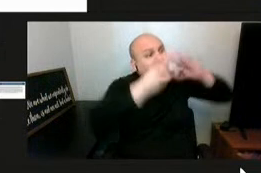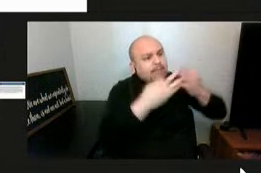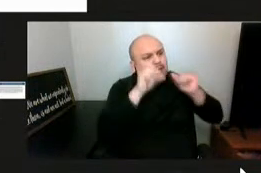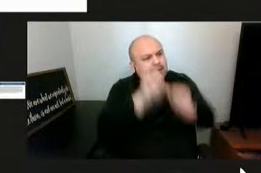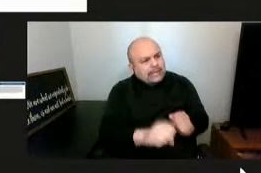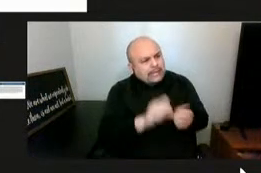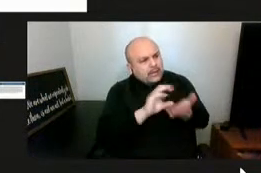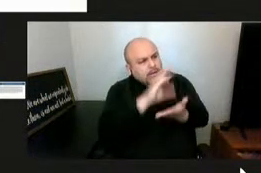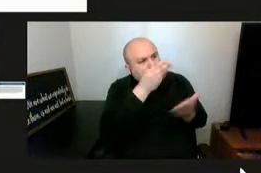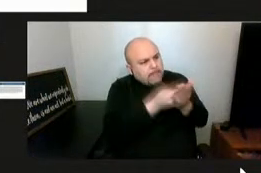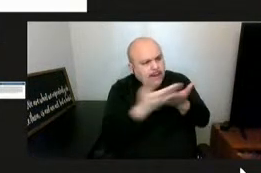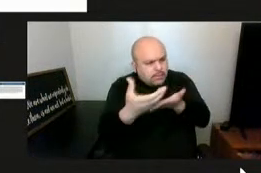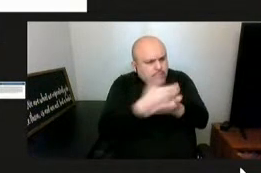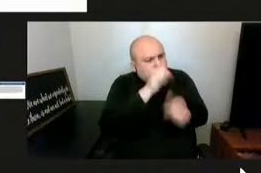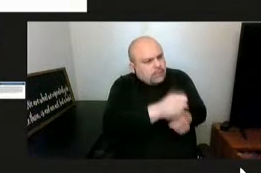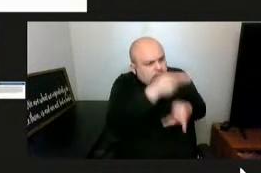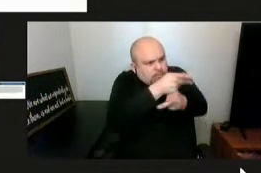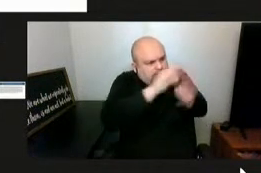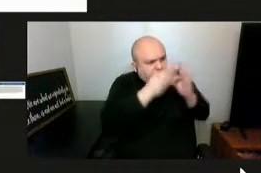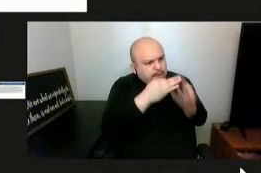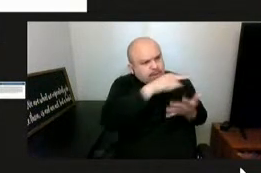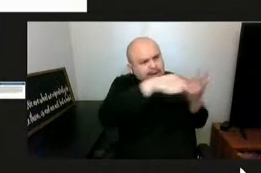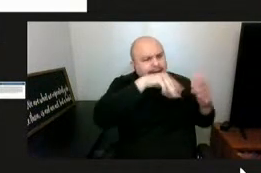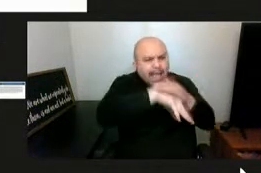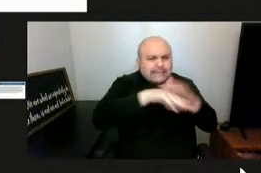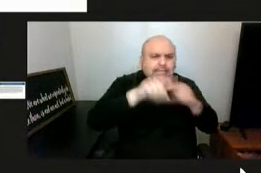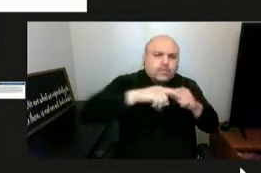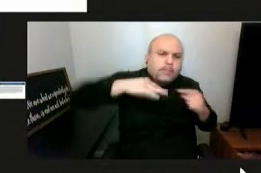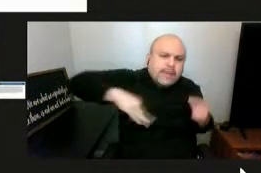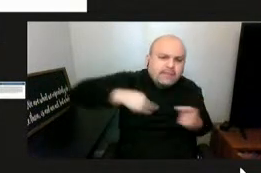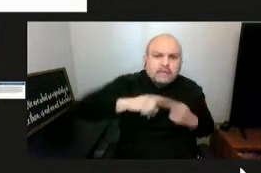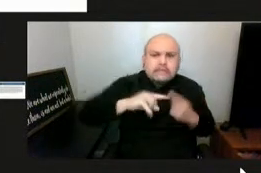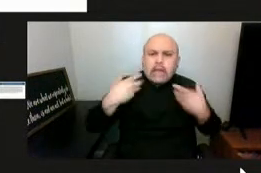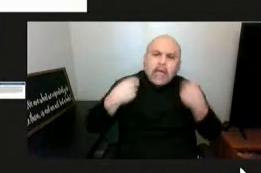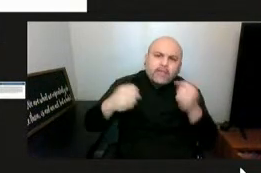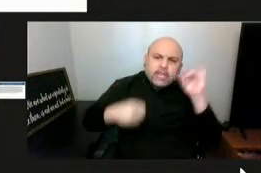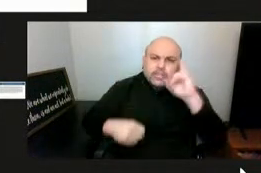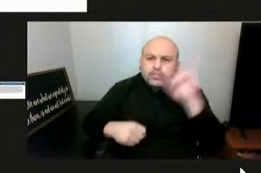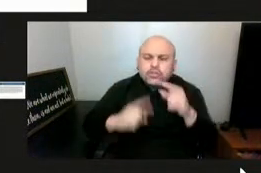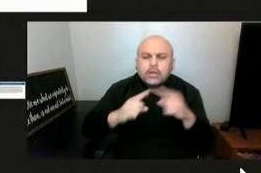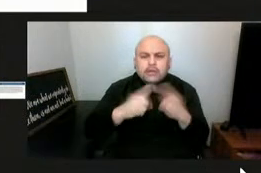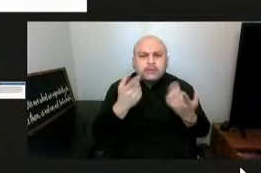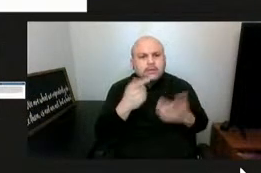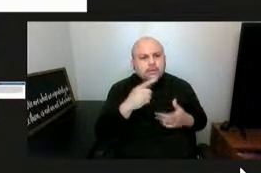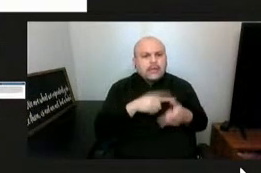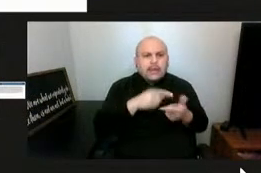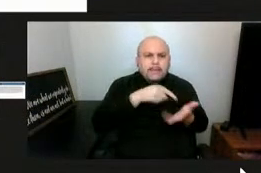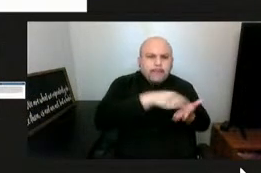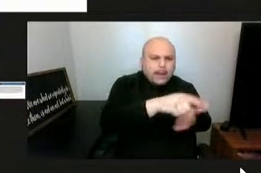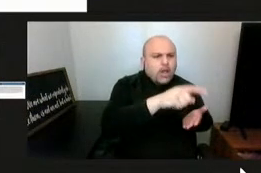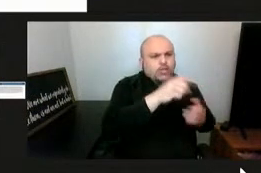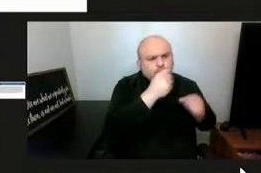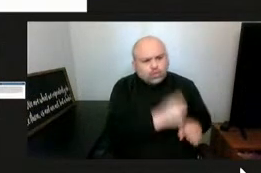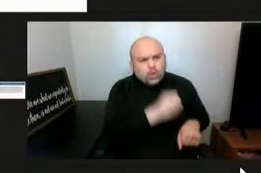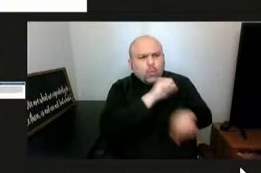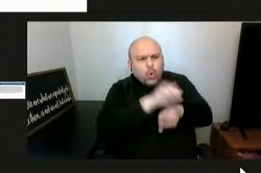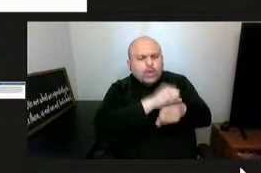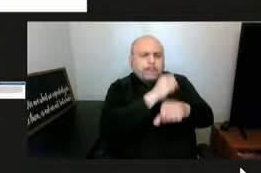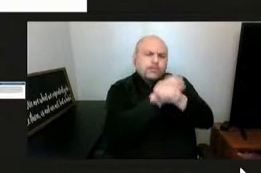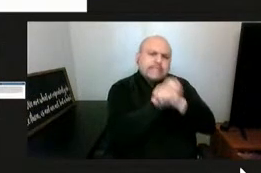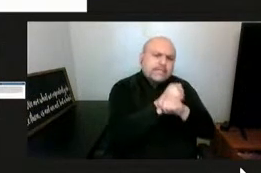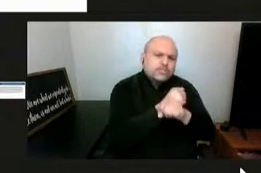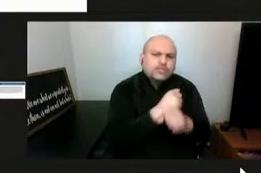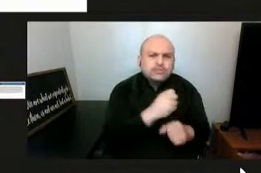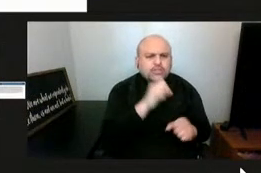family-sustaining wages, have access to benefits like health insurance, paid time off, strong worker protection, so that they have